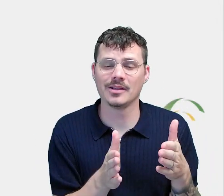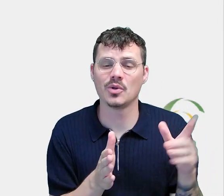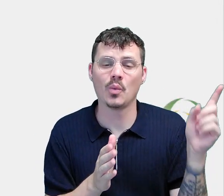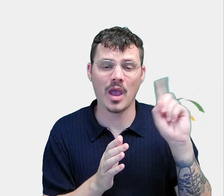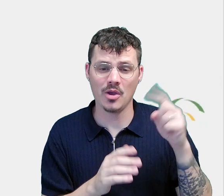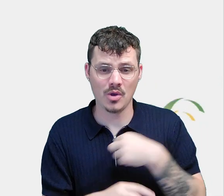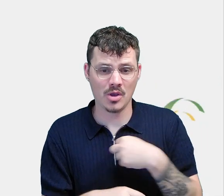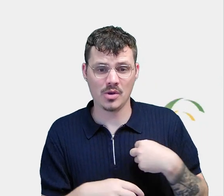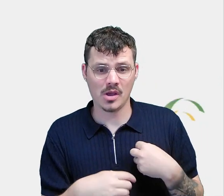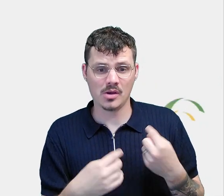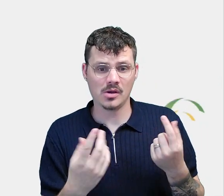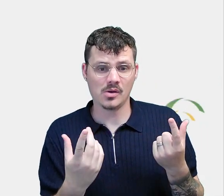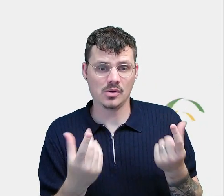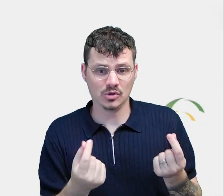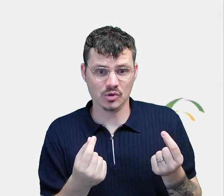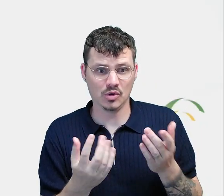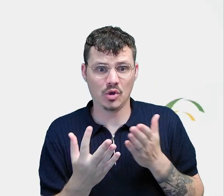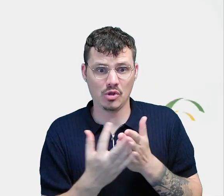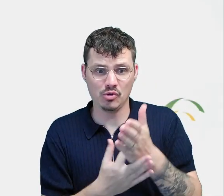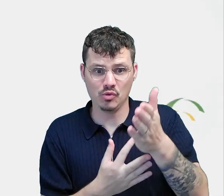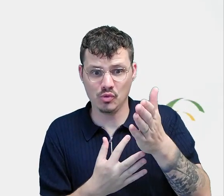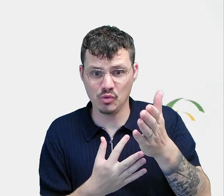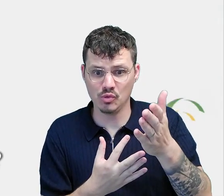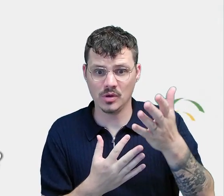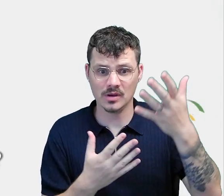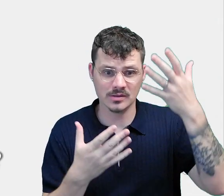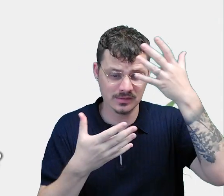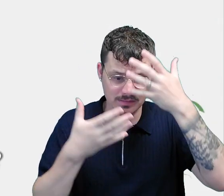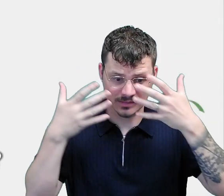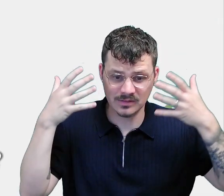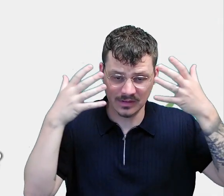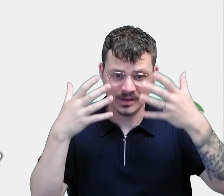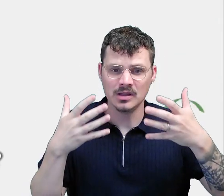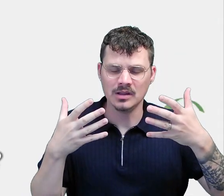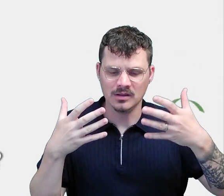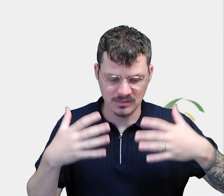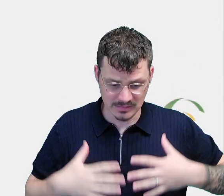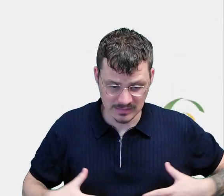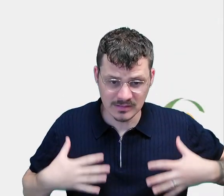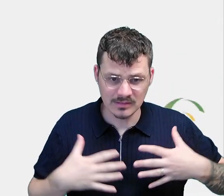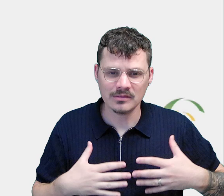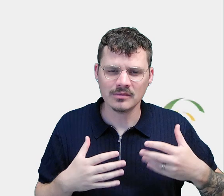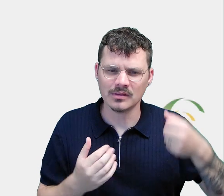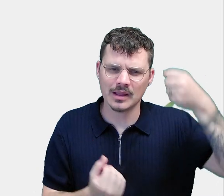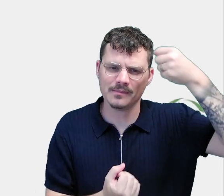what we do all through here has an impact up here, doesn't it?